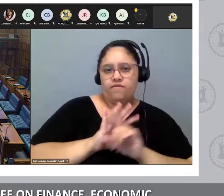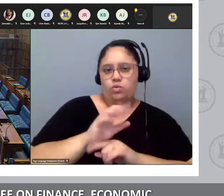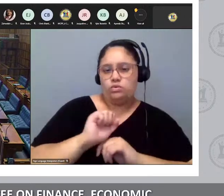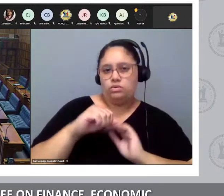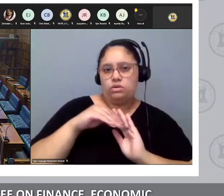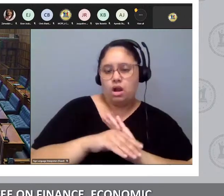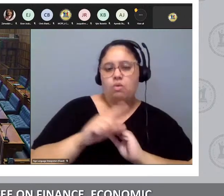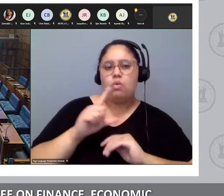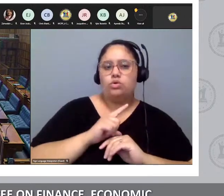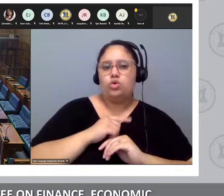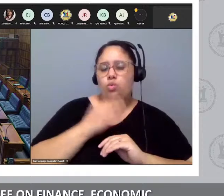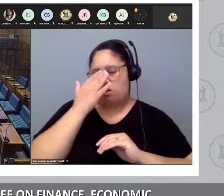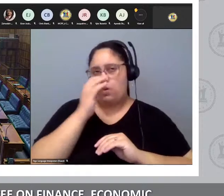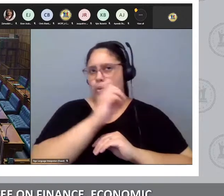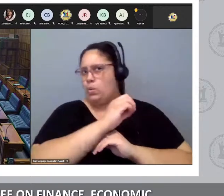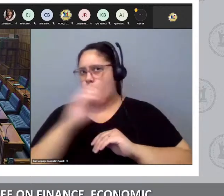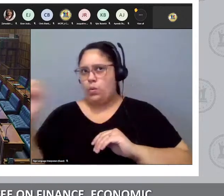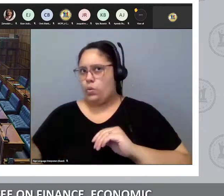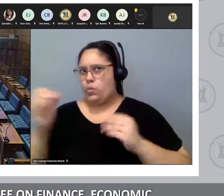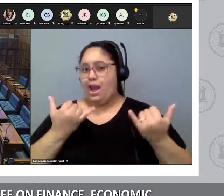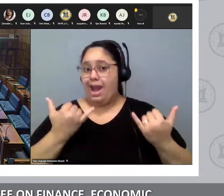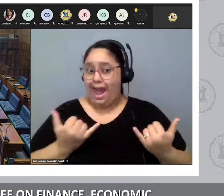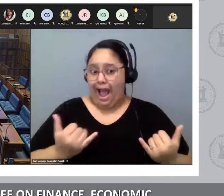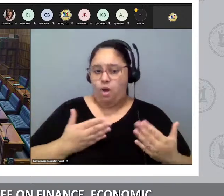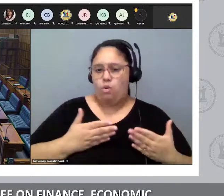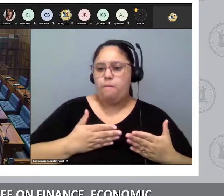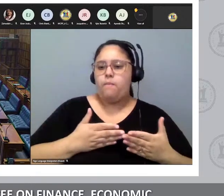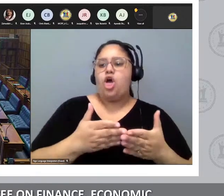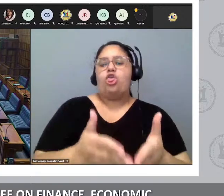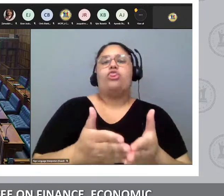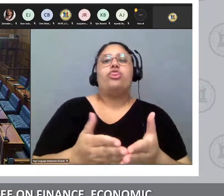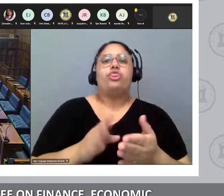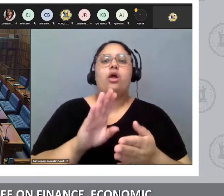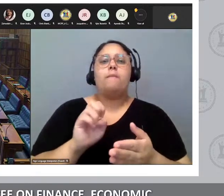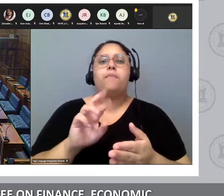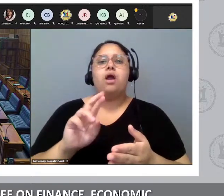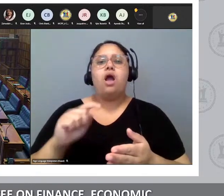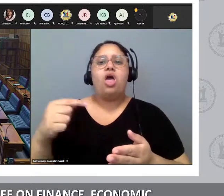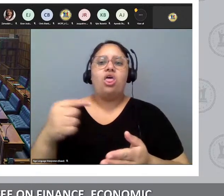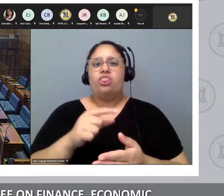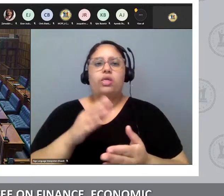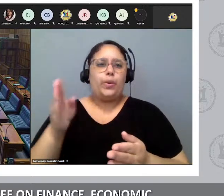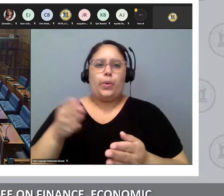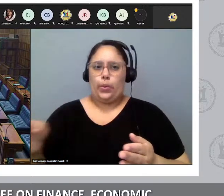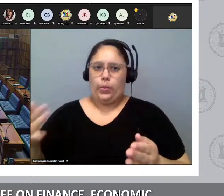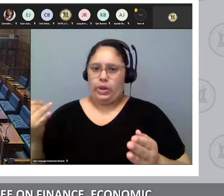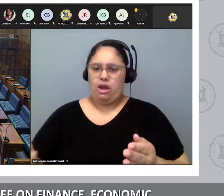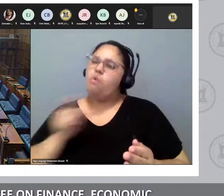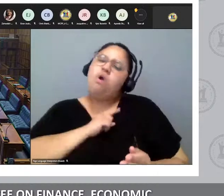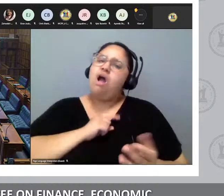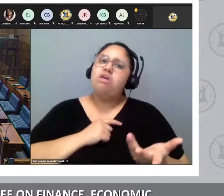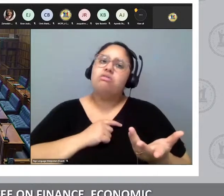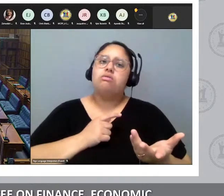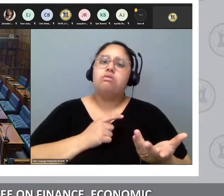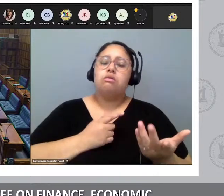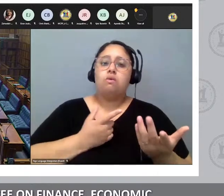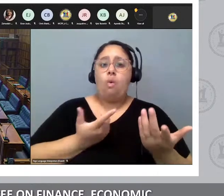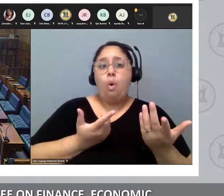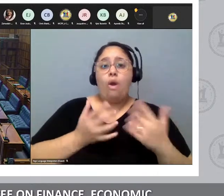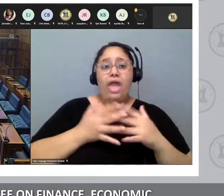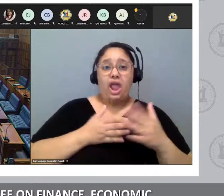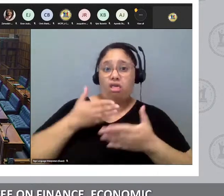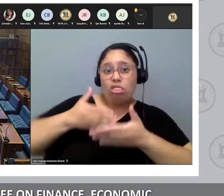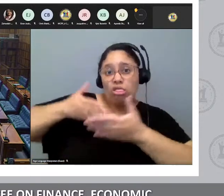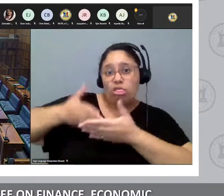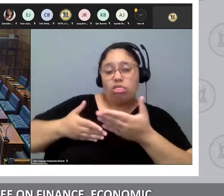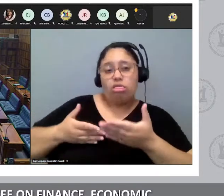currently no ships at Birth so why is that um what planning should have possibly taken place what inefficiencies might have contributed